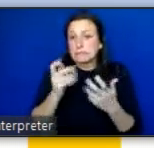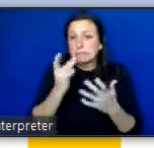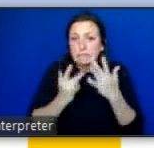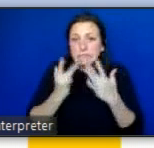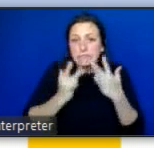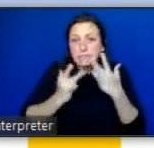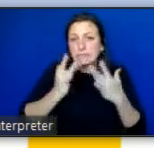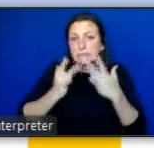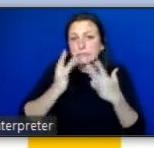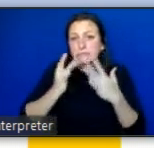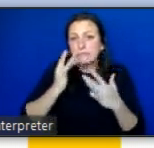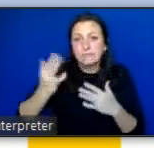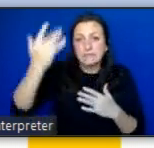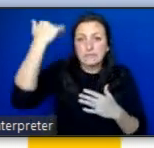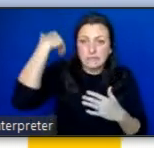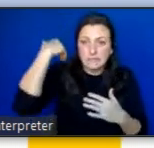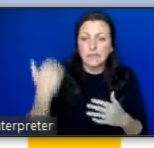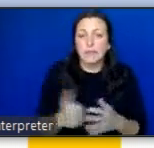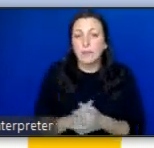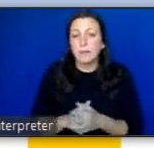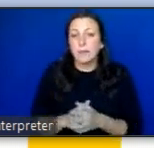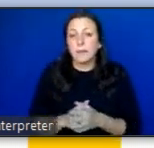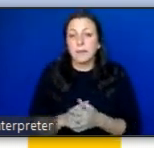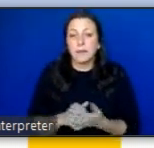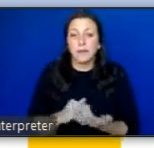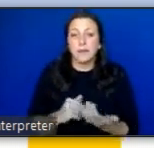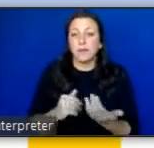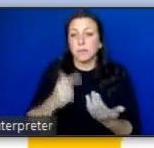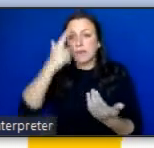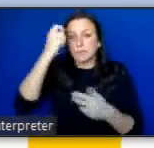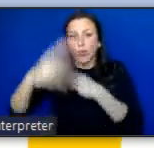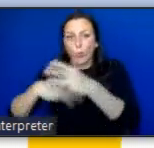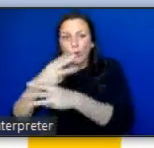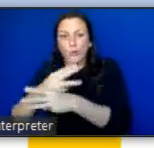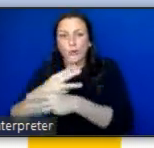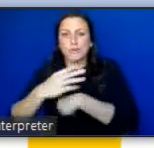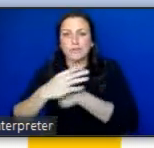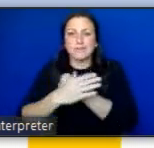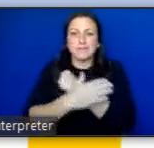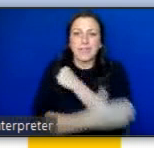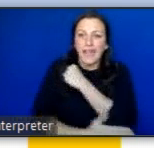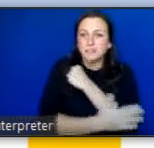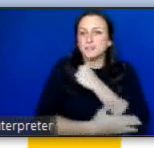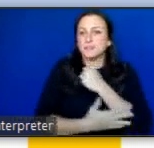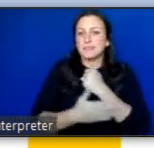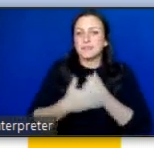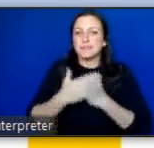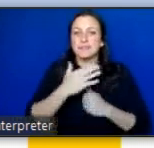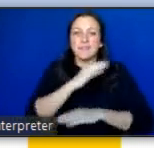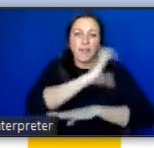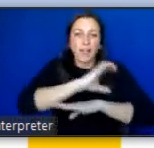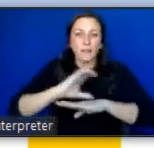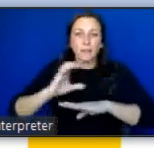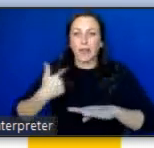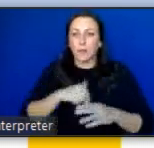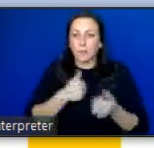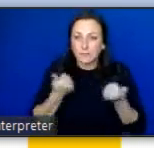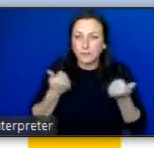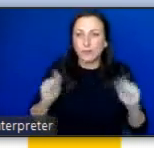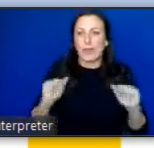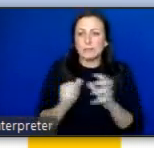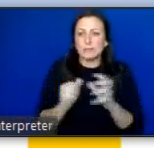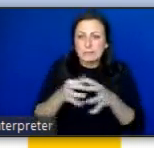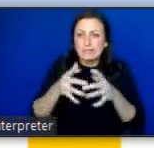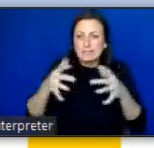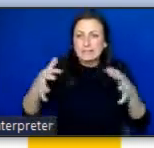this response as the world and the country and then Colorado itself worked to scale testing as rapidly as